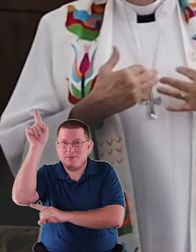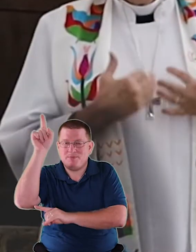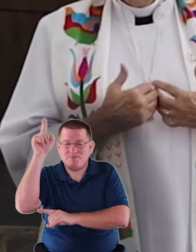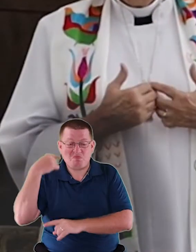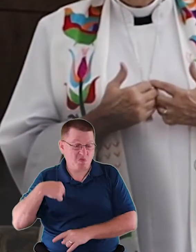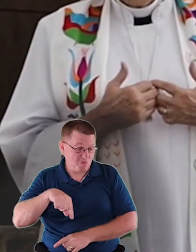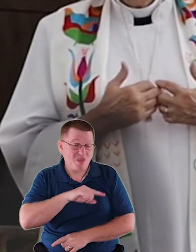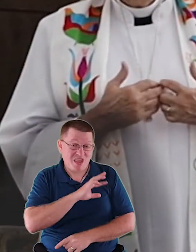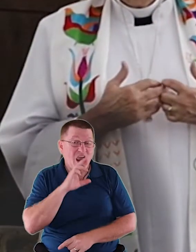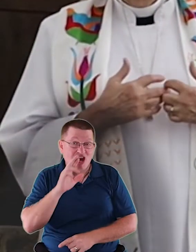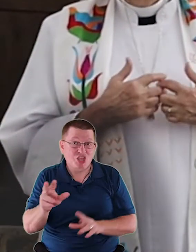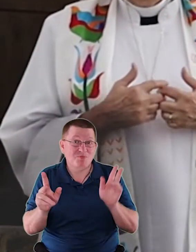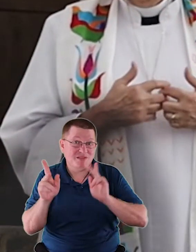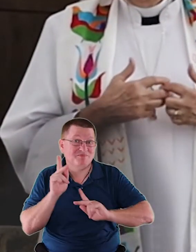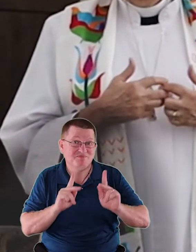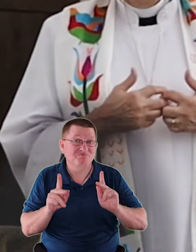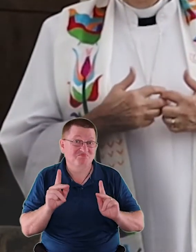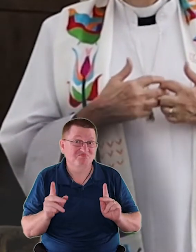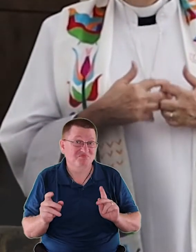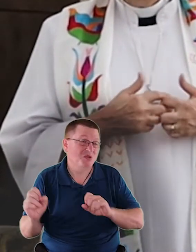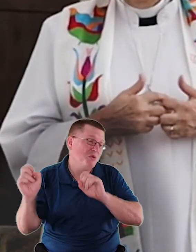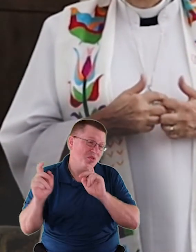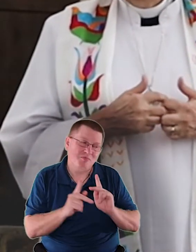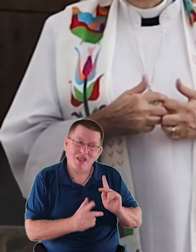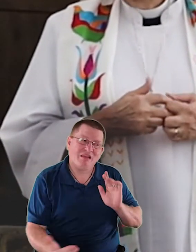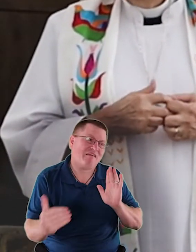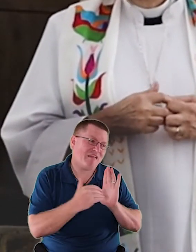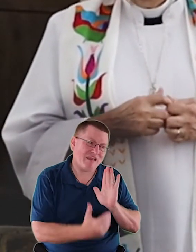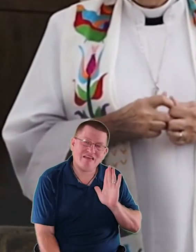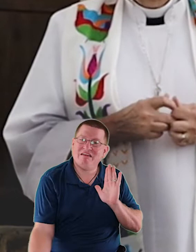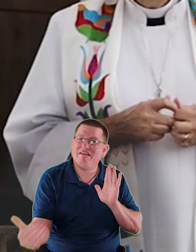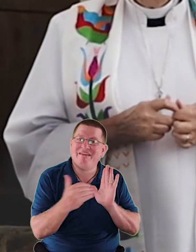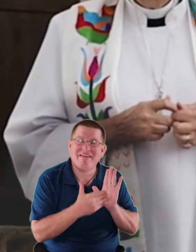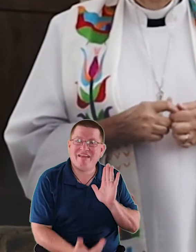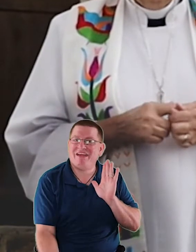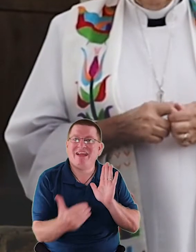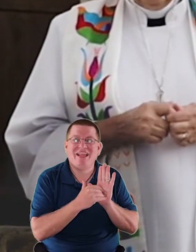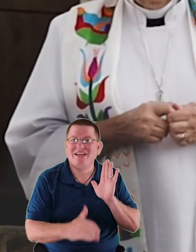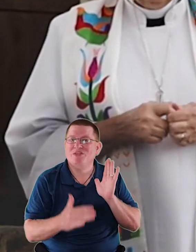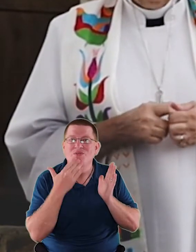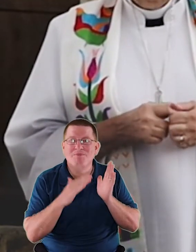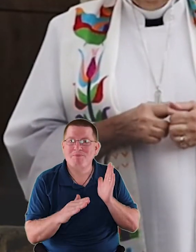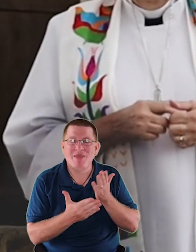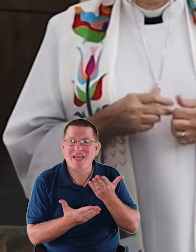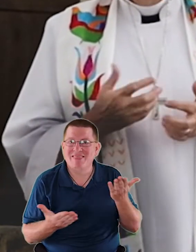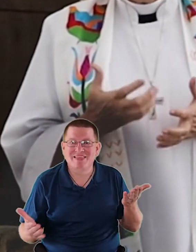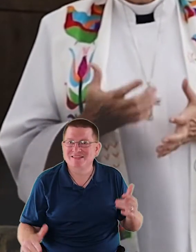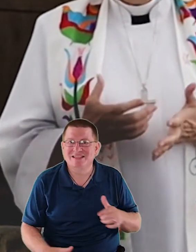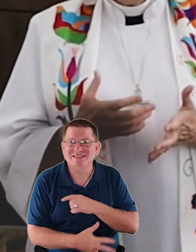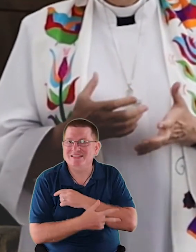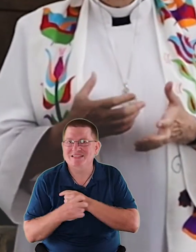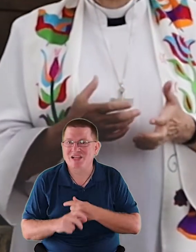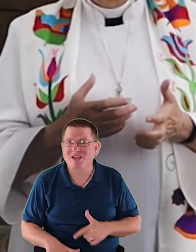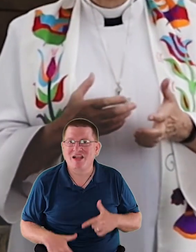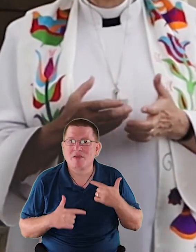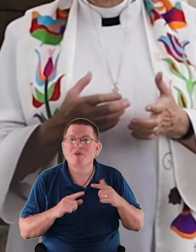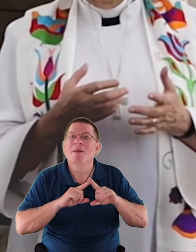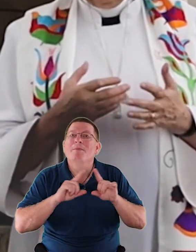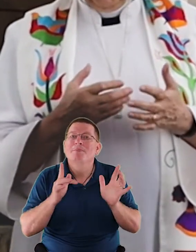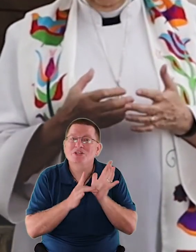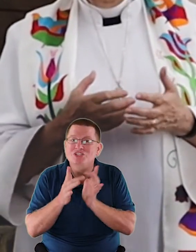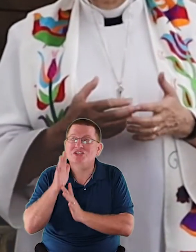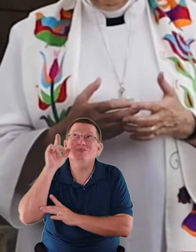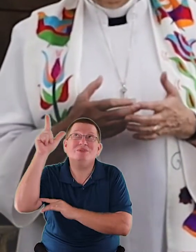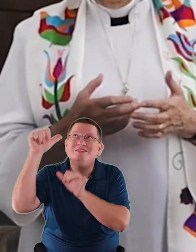We are human, so we will return again and again to these life-stealing things. And again, Jesus